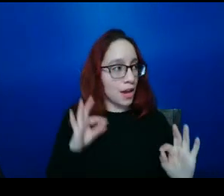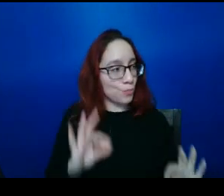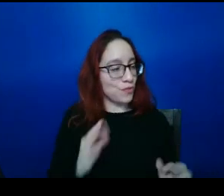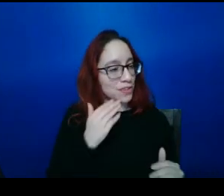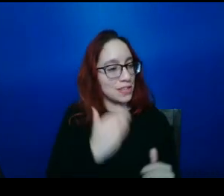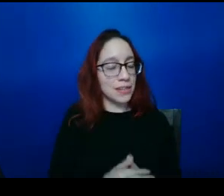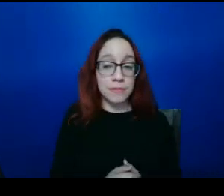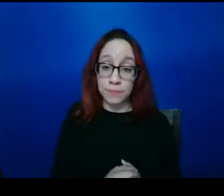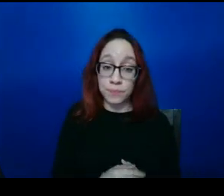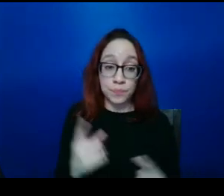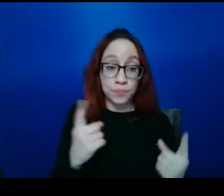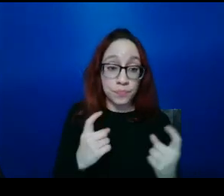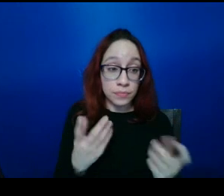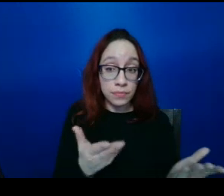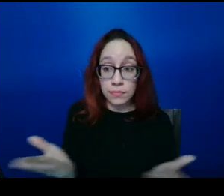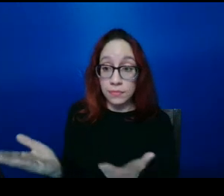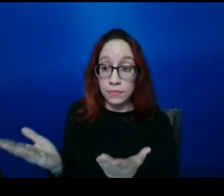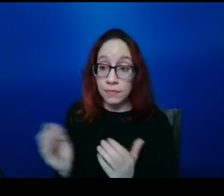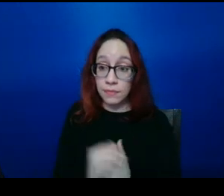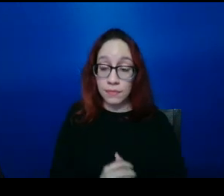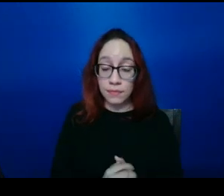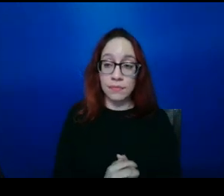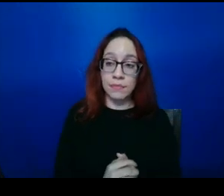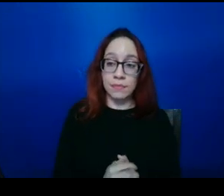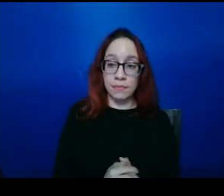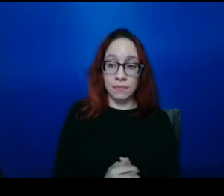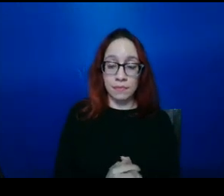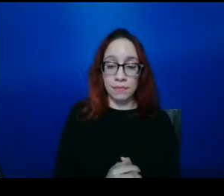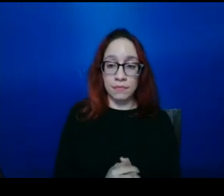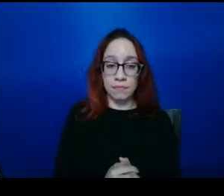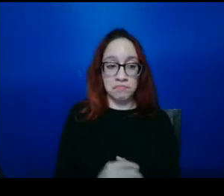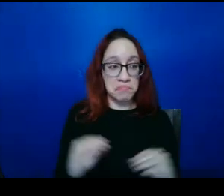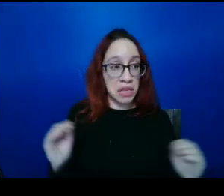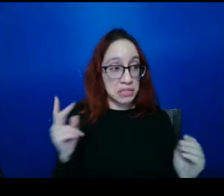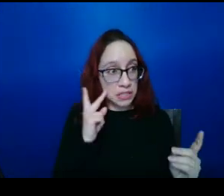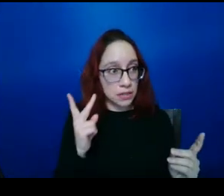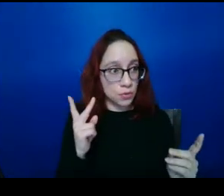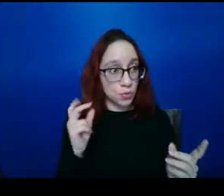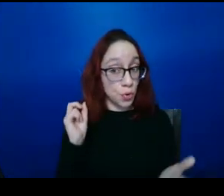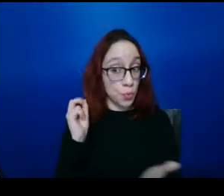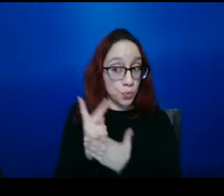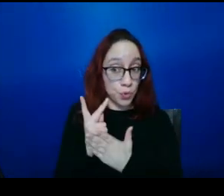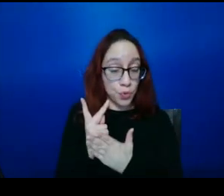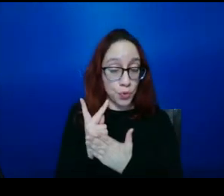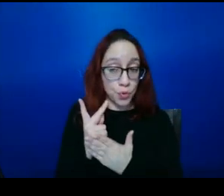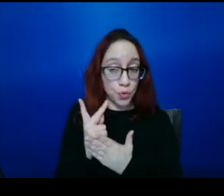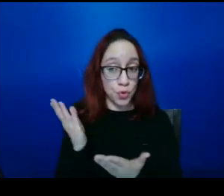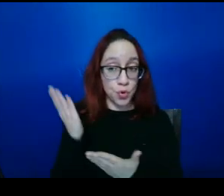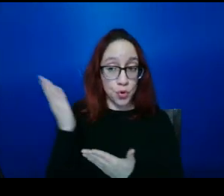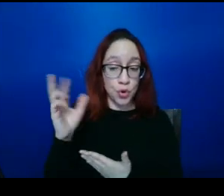Commissioner. Excellent question. Anything else for my colleagues? Seeing none, we have a motion to approve proposed resolution